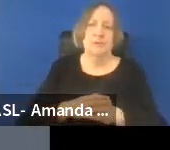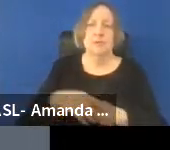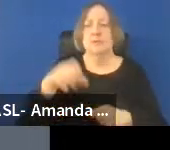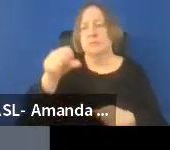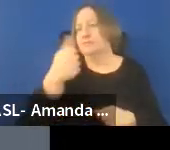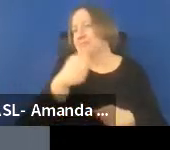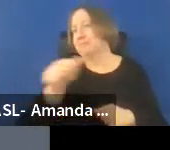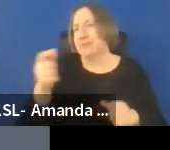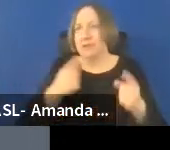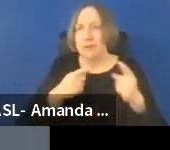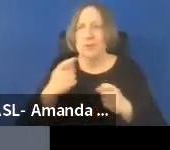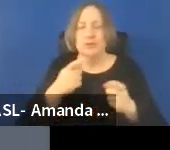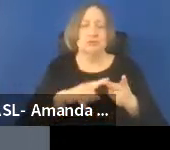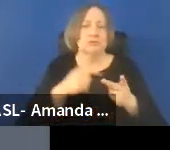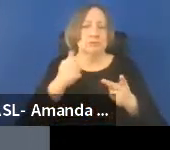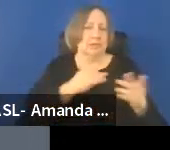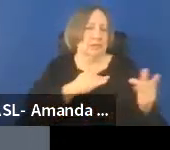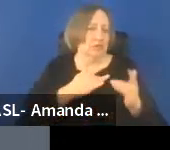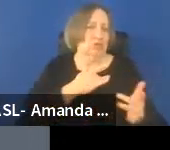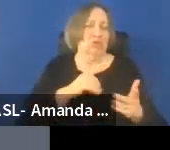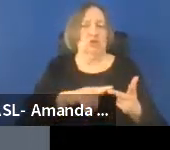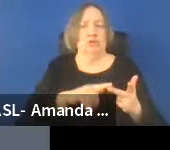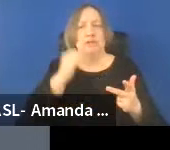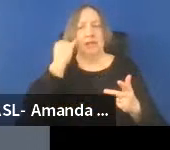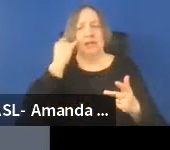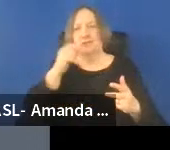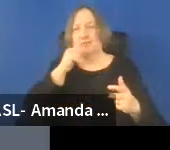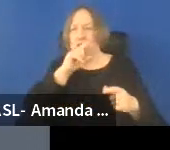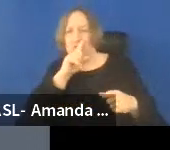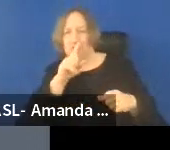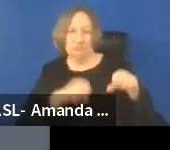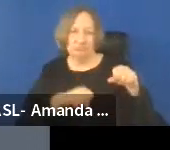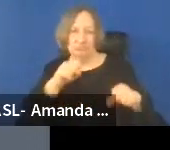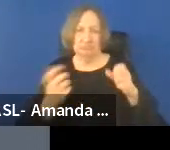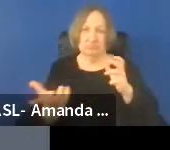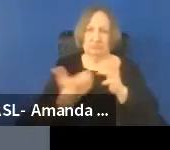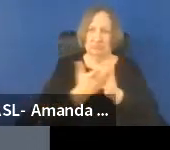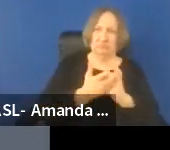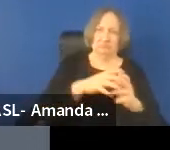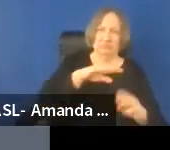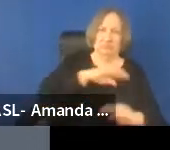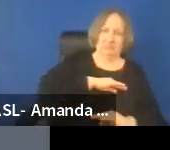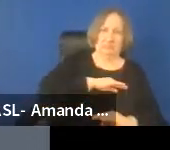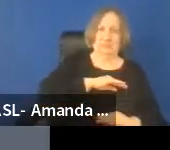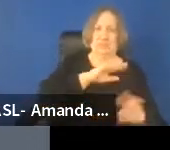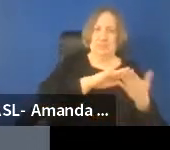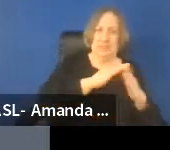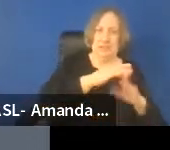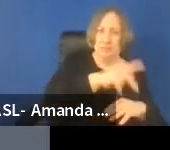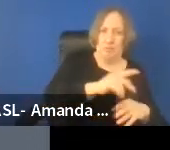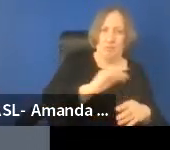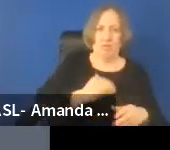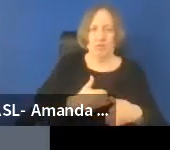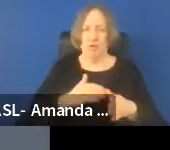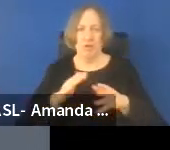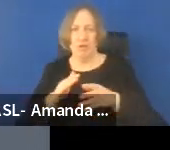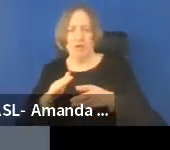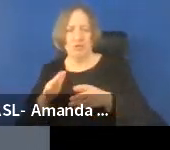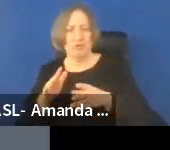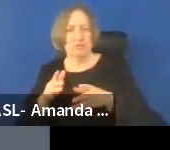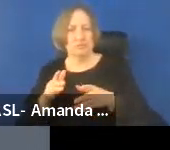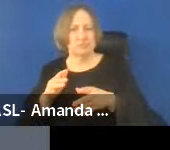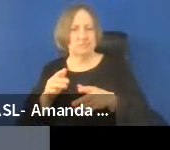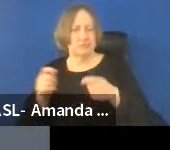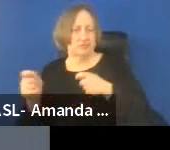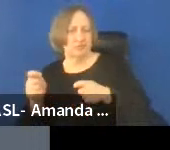any questions or any concerns, or even if you're not quite sure if it matches up with the city of Portland or our jurisdiction, it's just really helpful